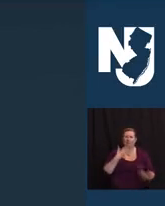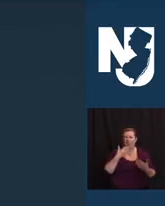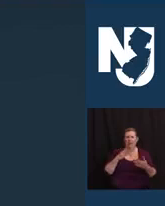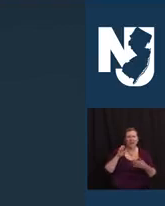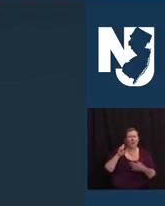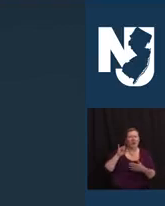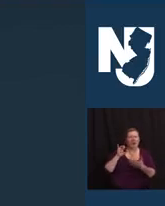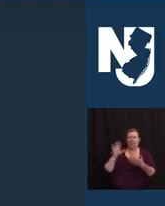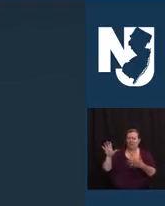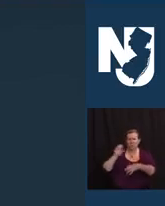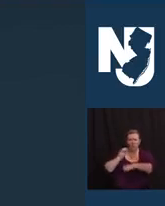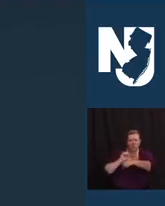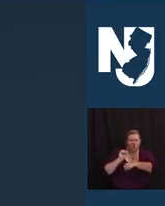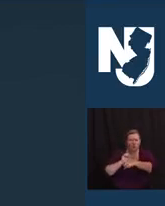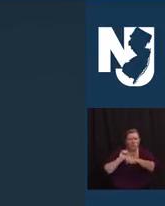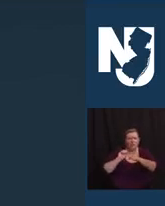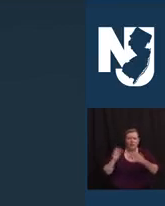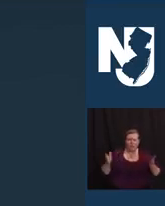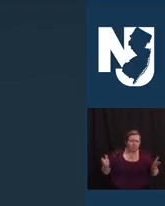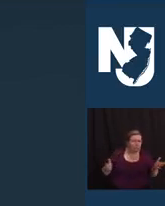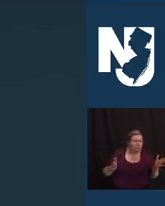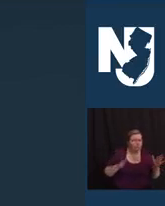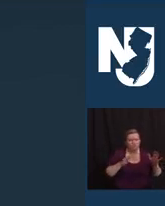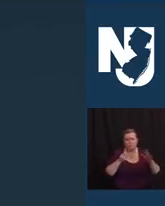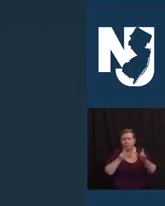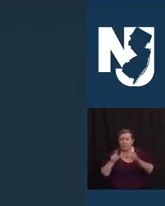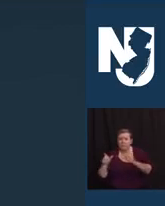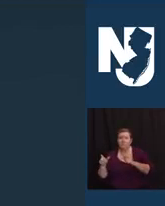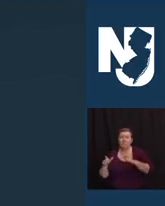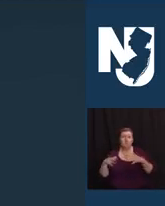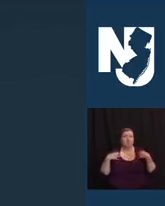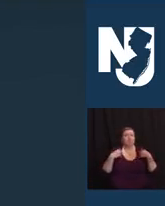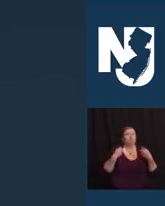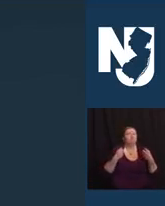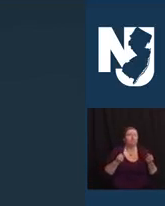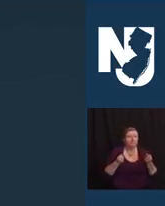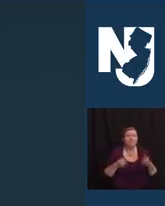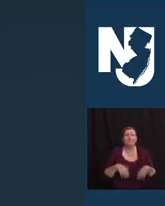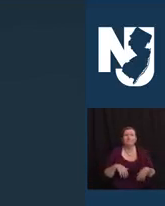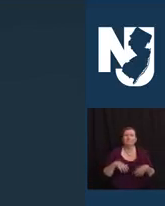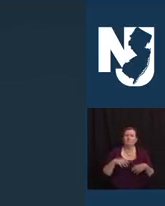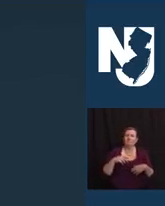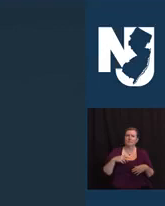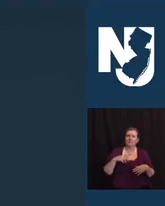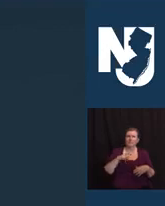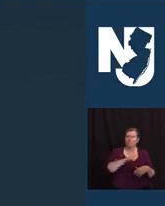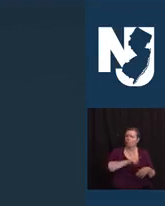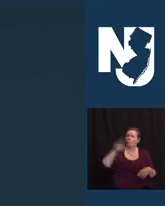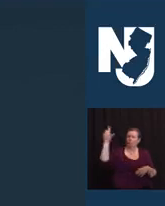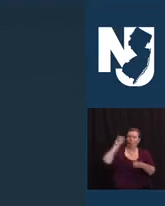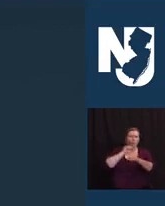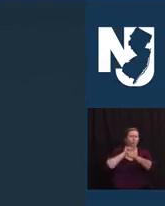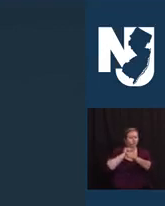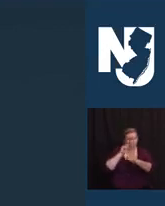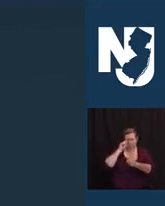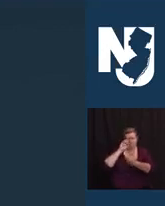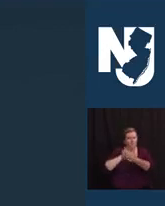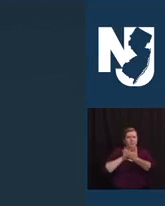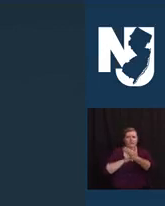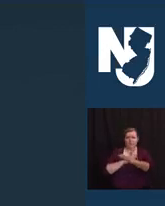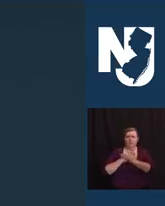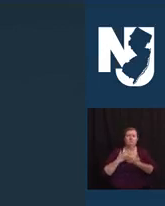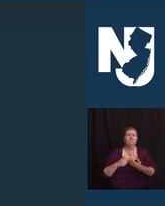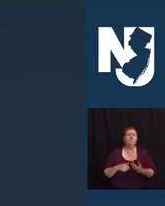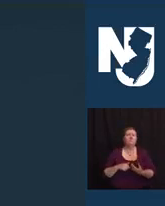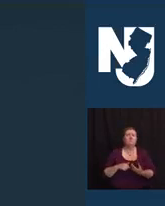did to help lift up those who were at their lowest. As some would say, she did the Lord's work, and may God bless and watch over her and her family.